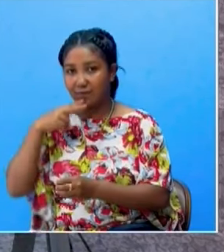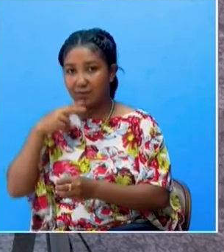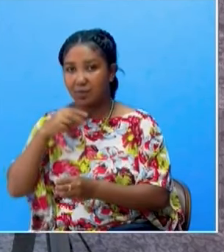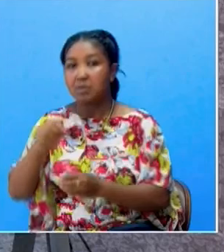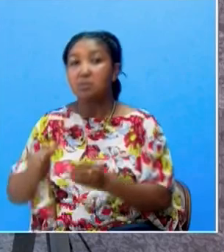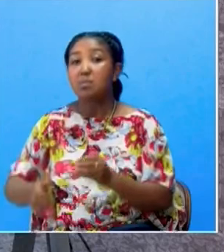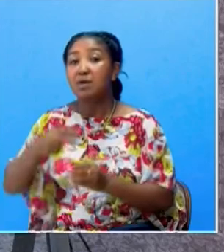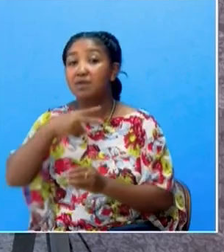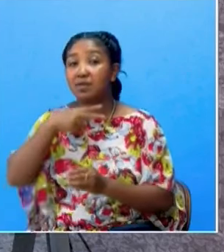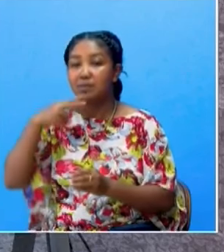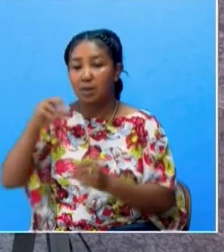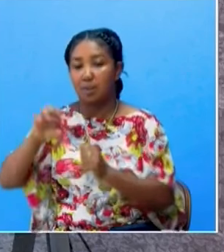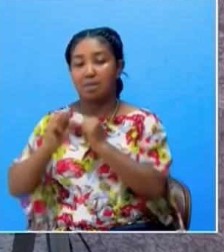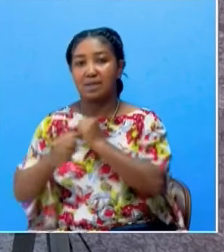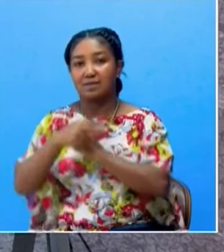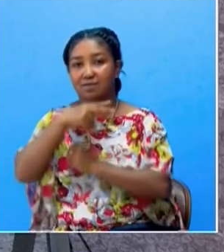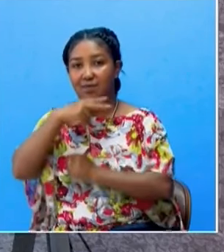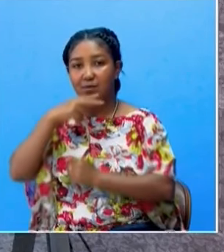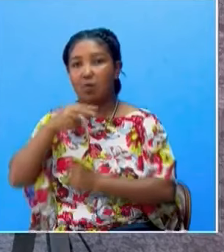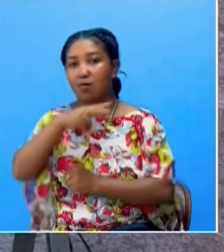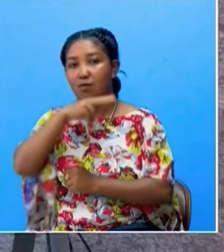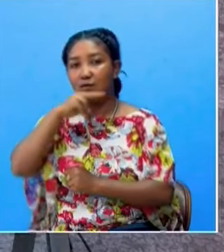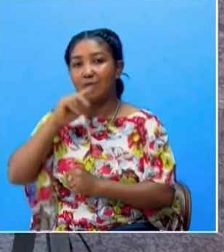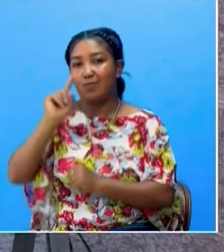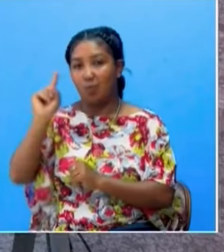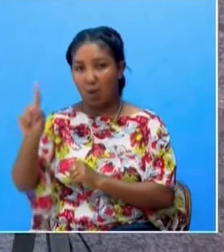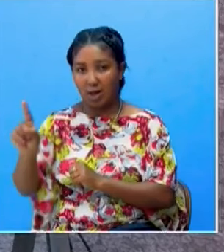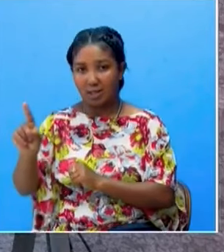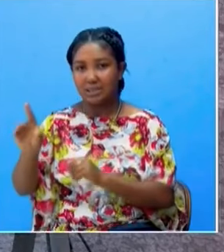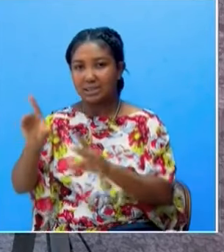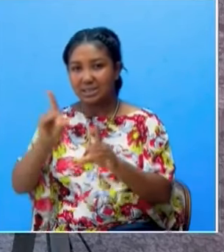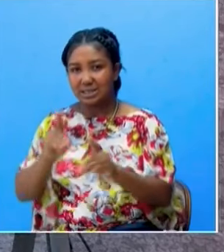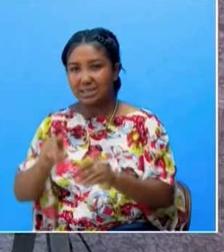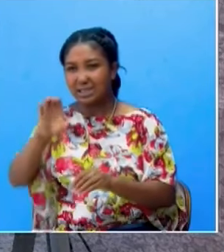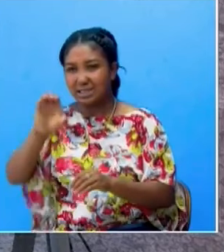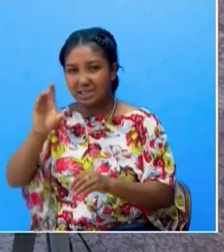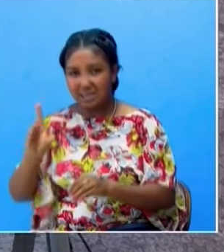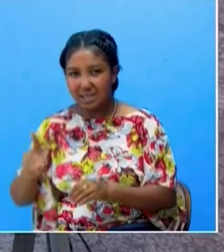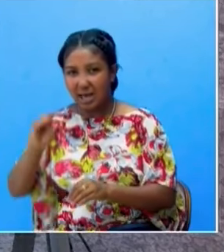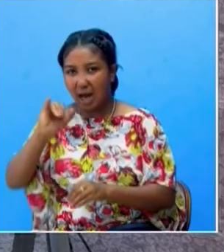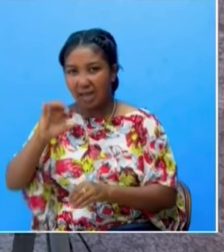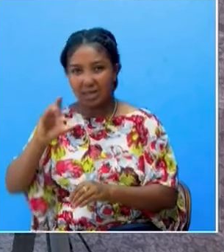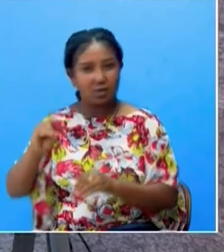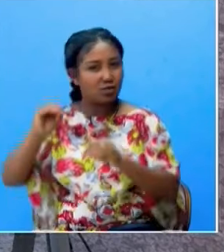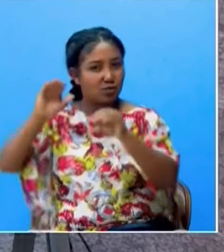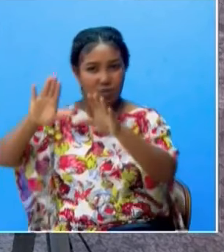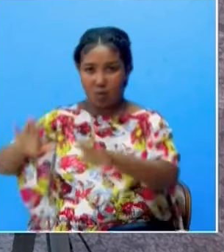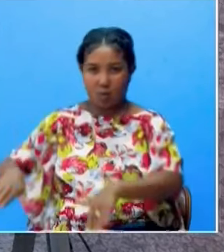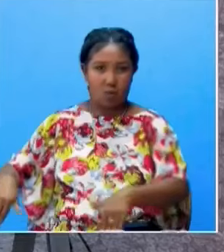verb means base verb without d, ed or past forms.